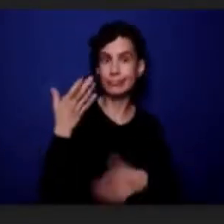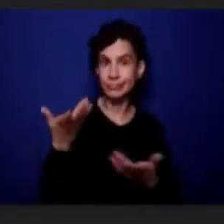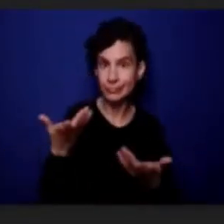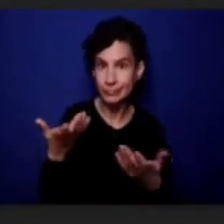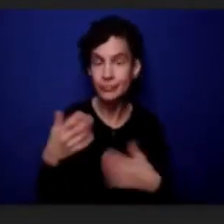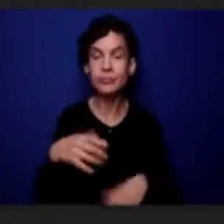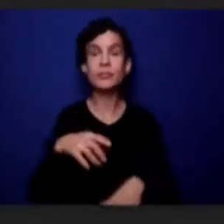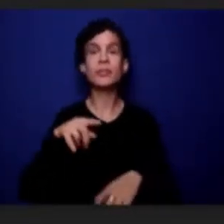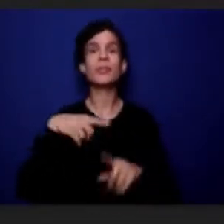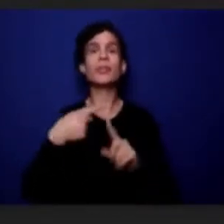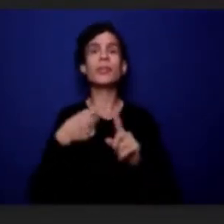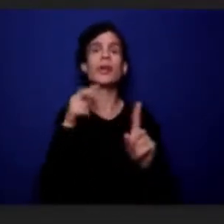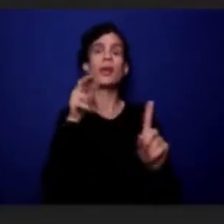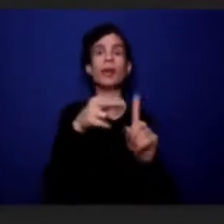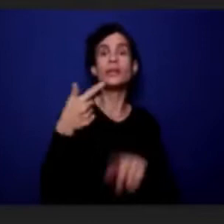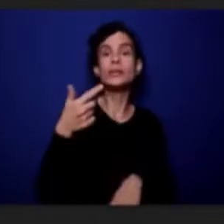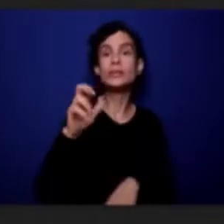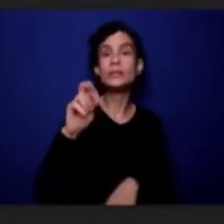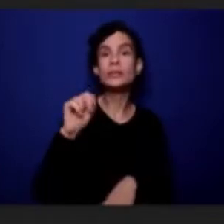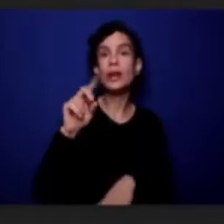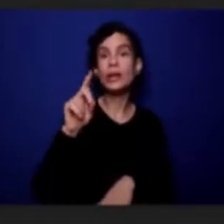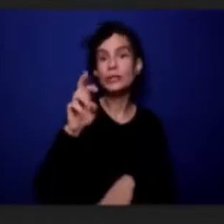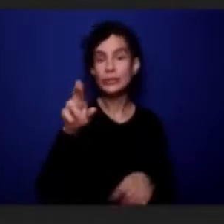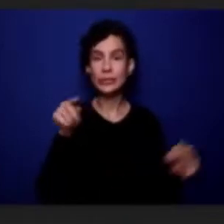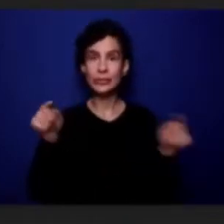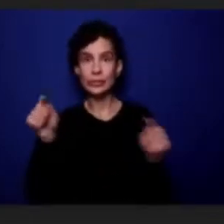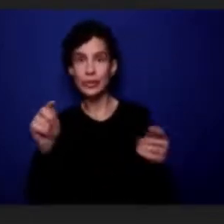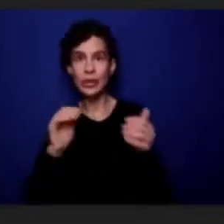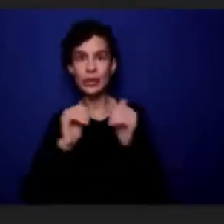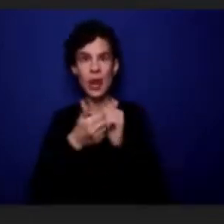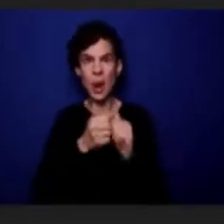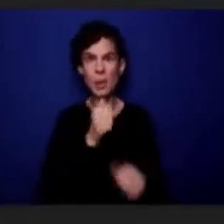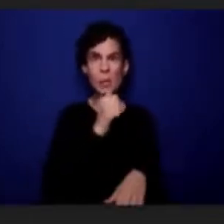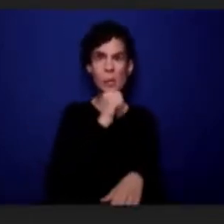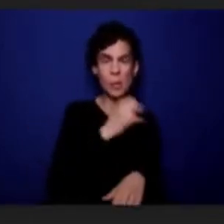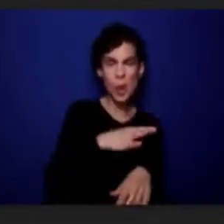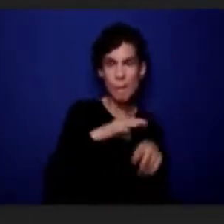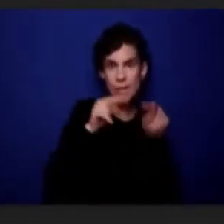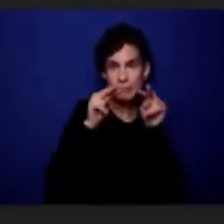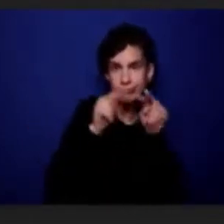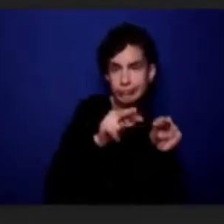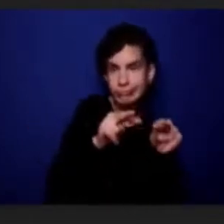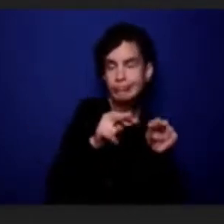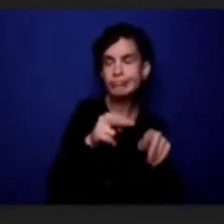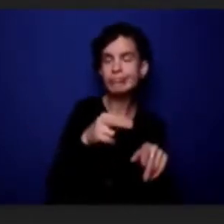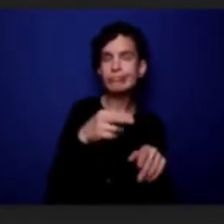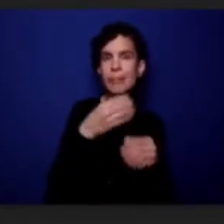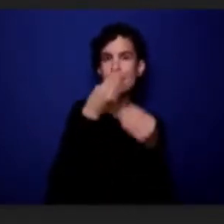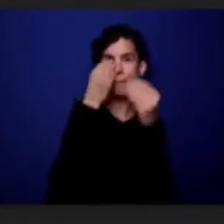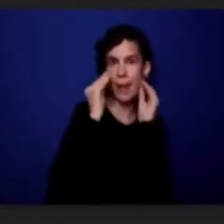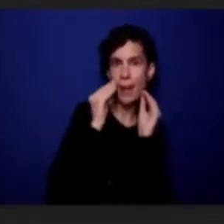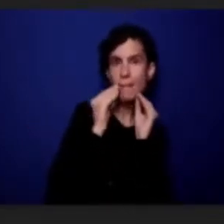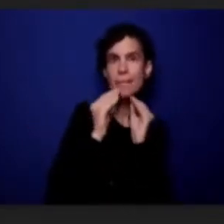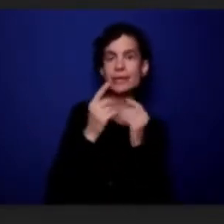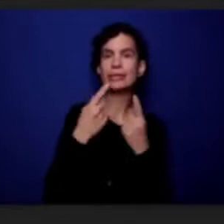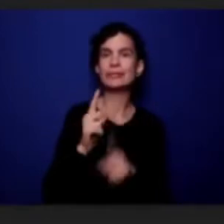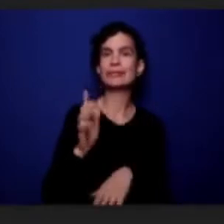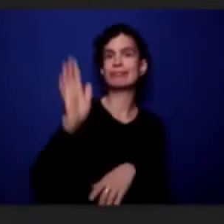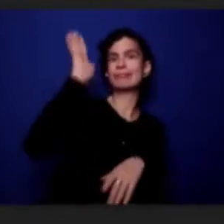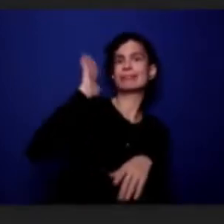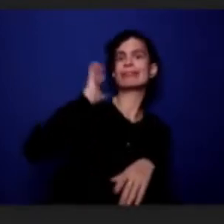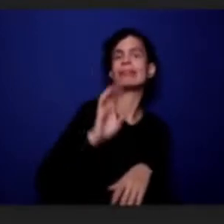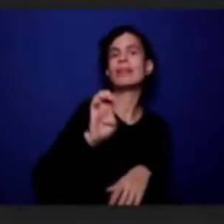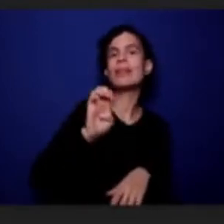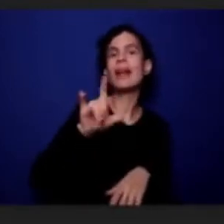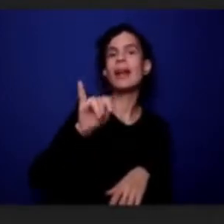or not, like their skin tones are not stark white masks. And so that, when I was looking at the gendered